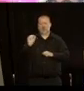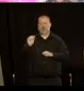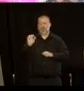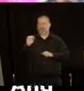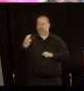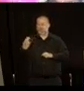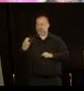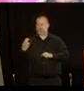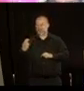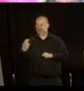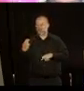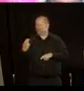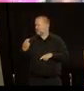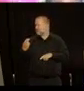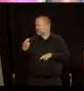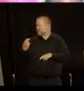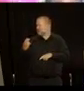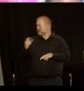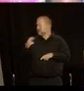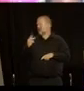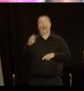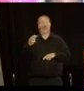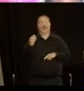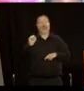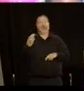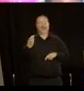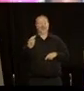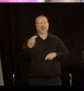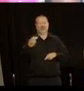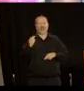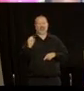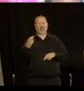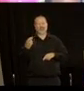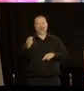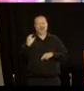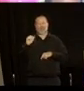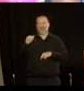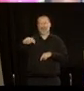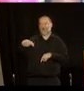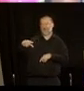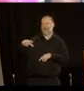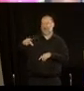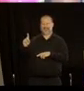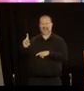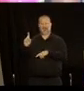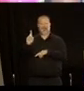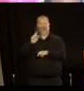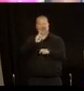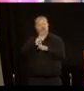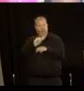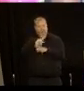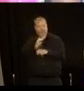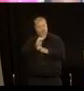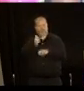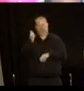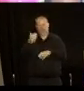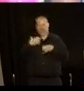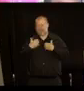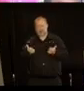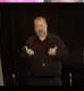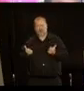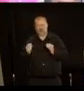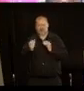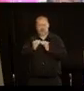on the role of overseeing APD. I promise you we are working harder and stronger